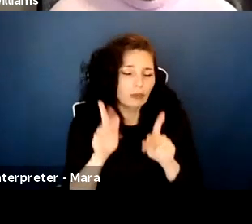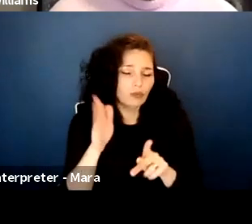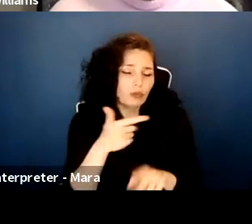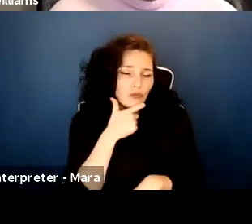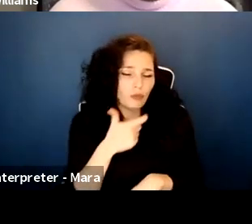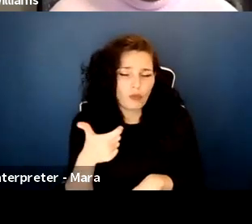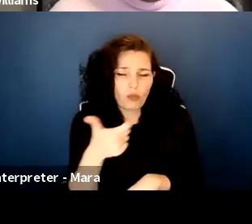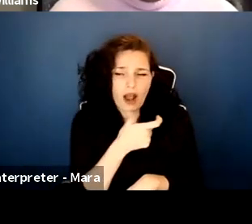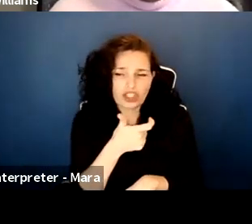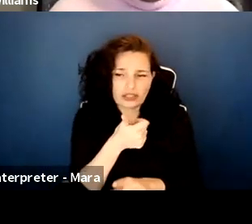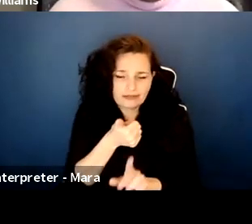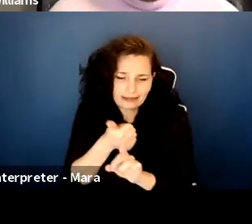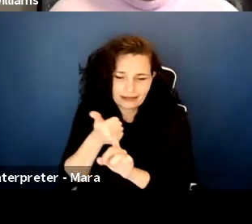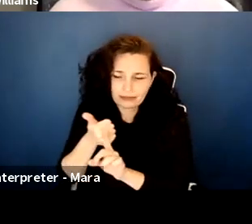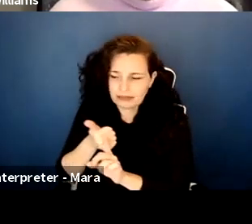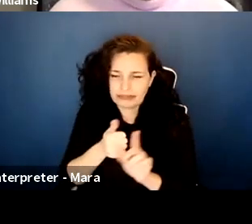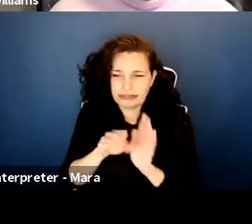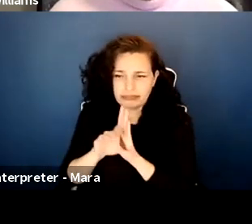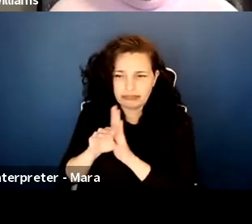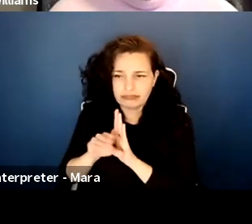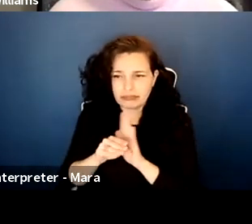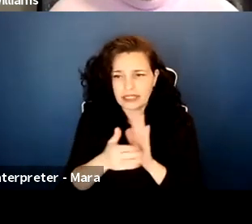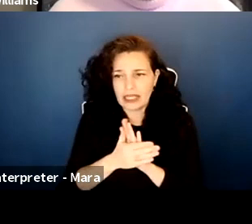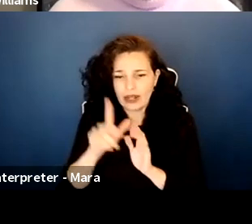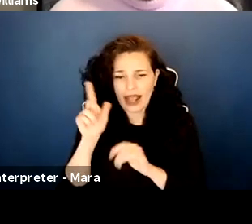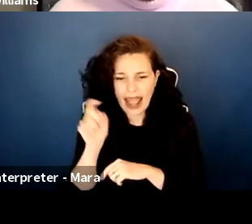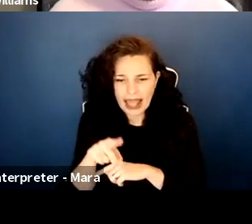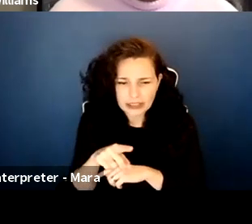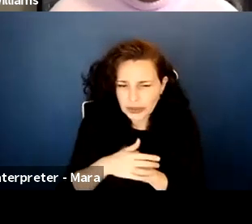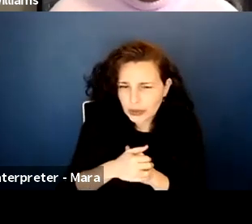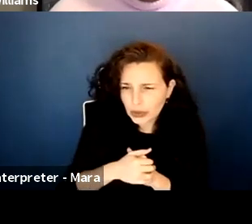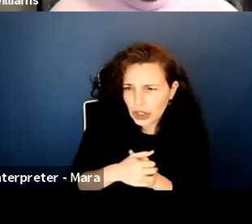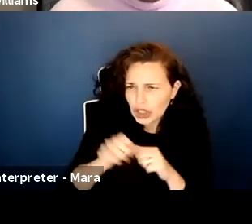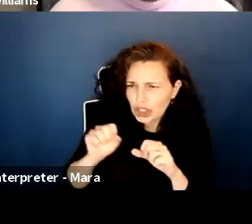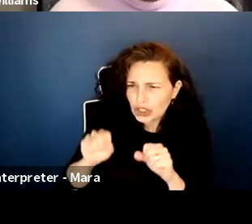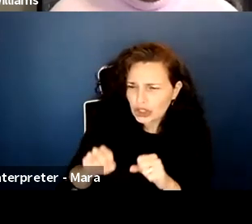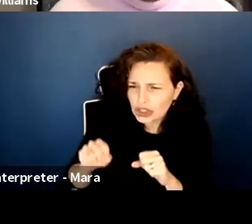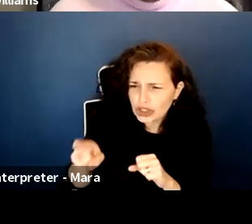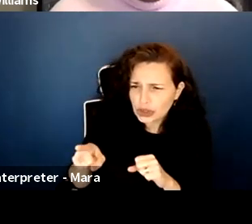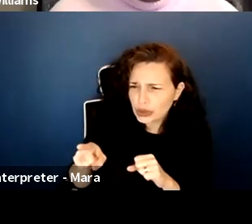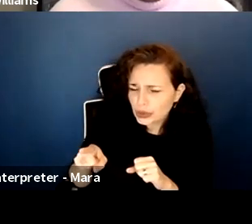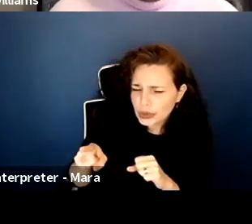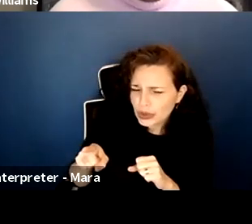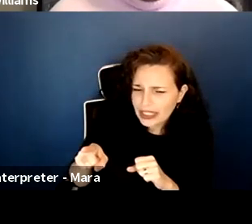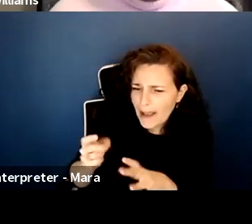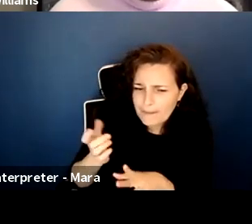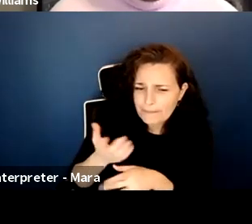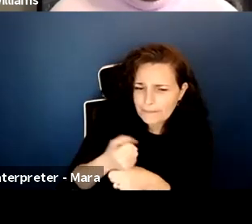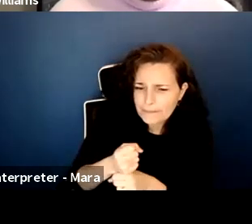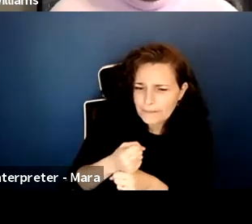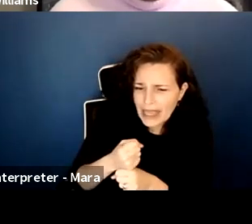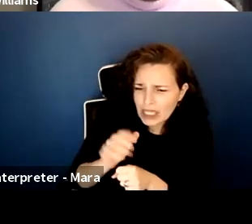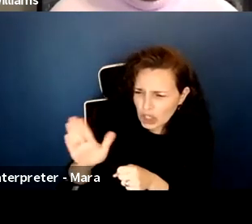want to say to them, could you have made your bed? Could you just make it neat? I made my